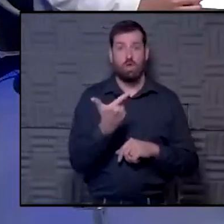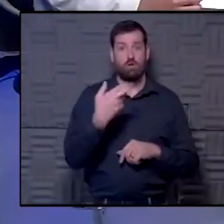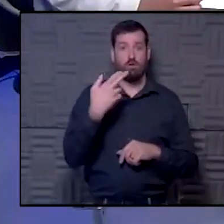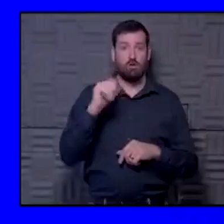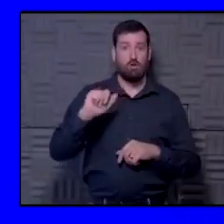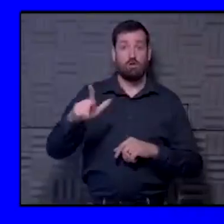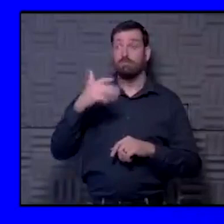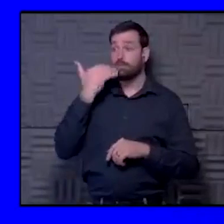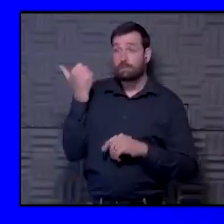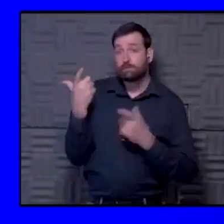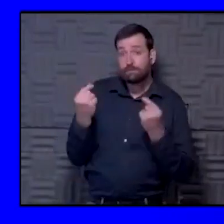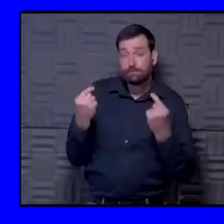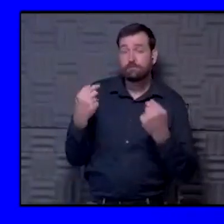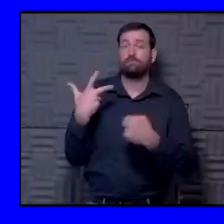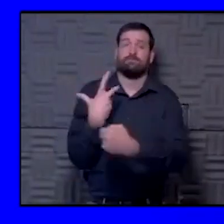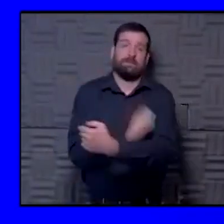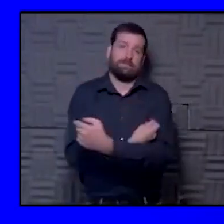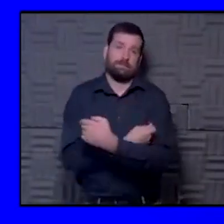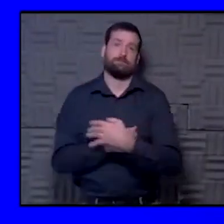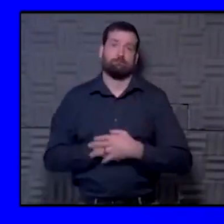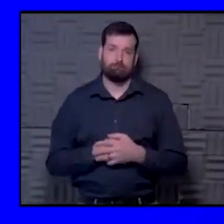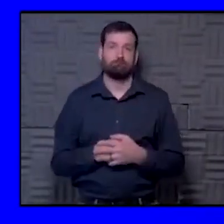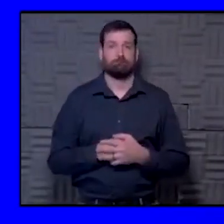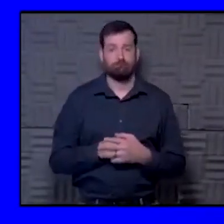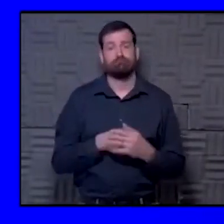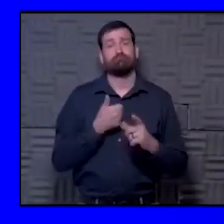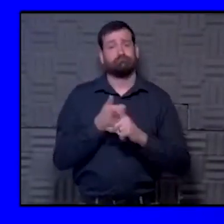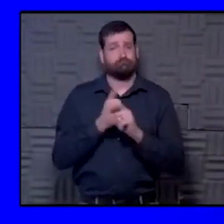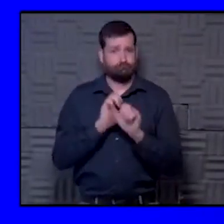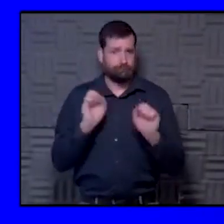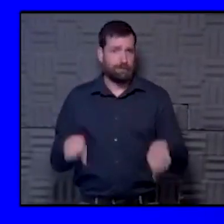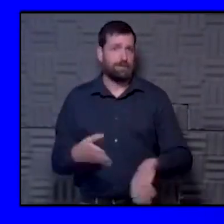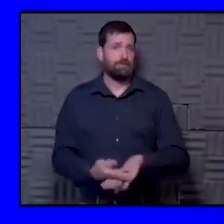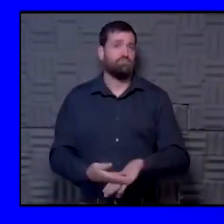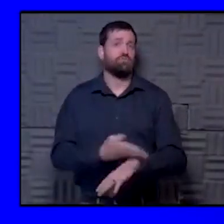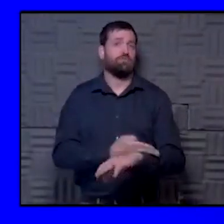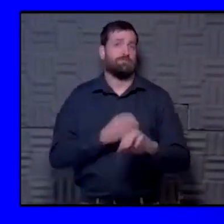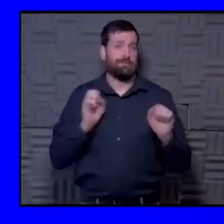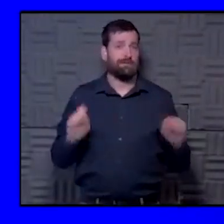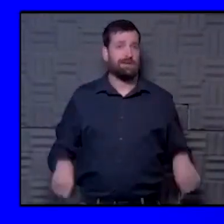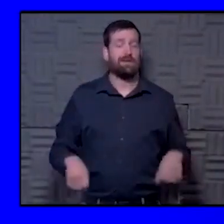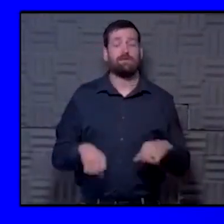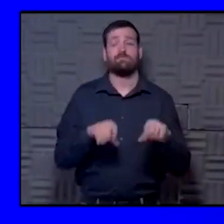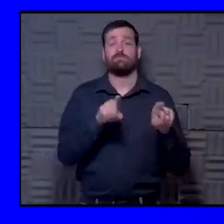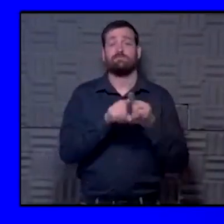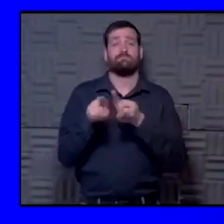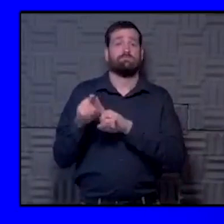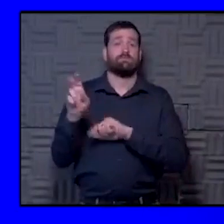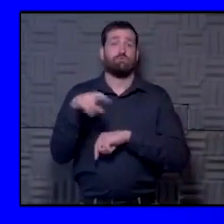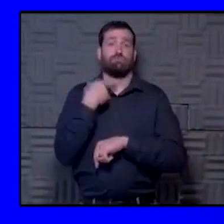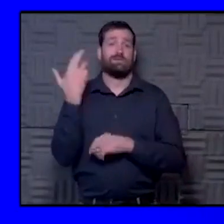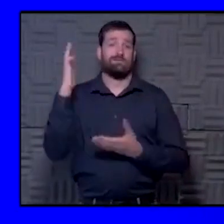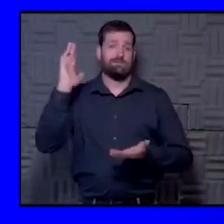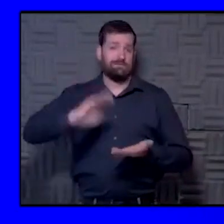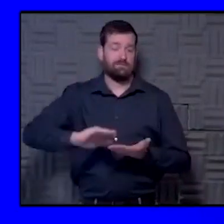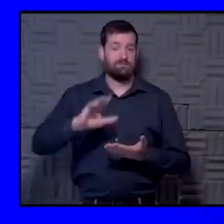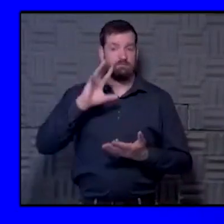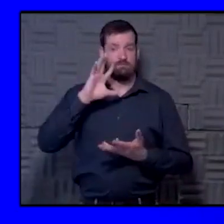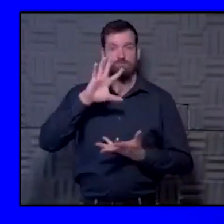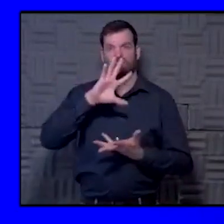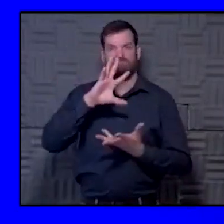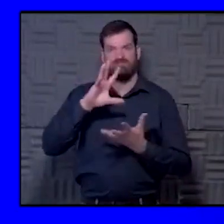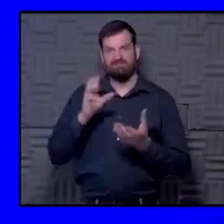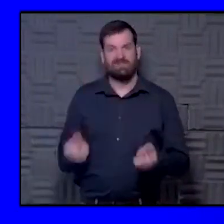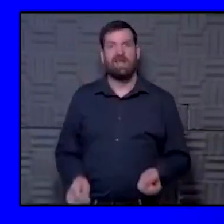is vaccination. You know, vaccination can improve that and decrease that risk overall of the whole spectrum of